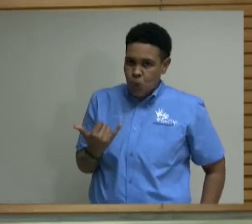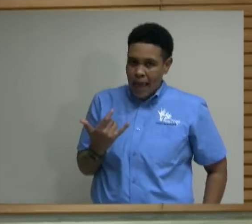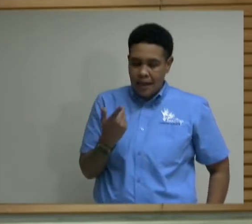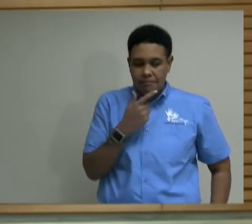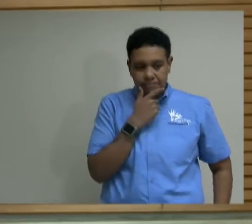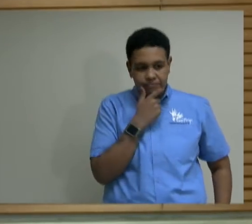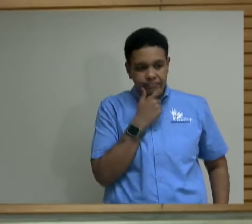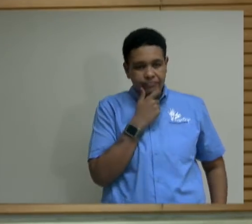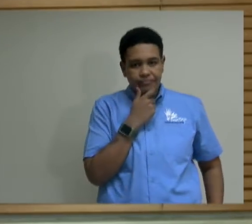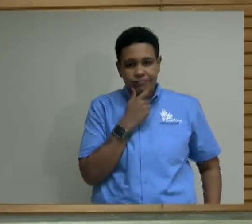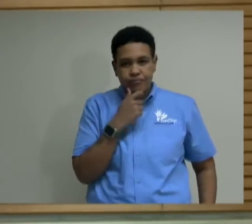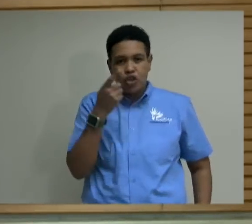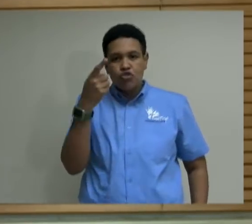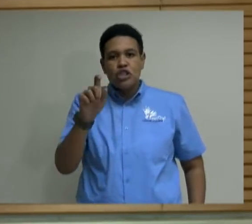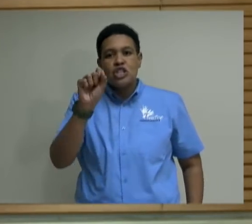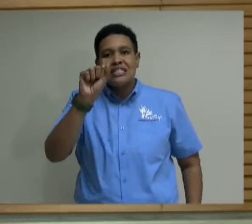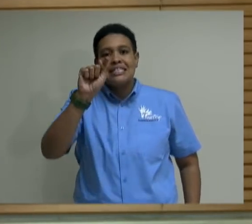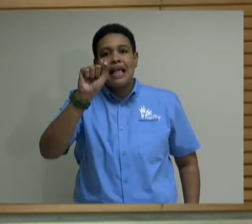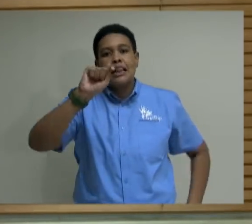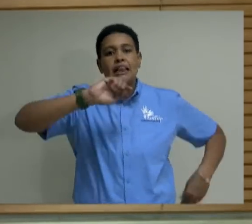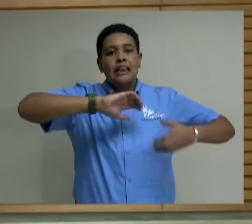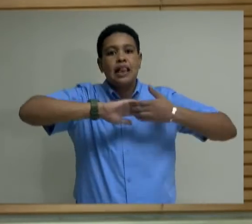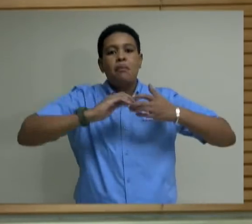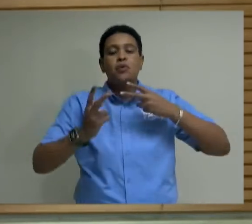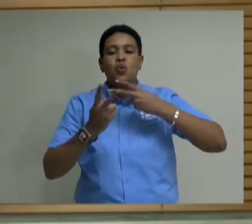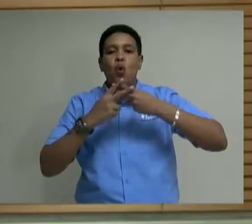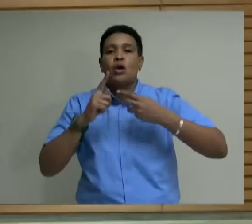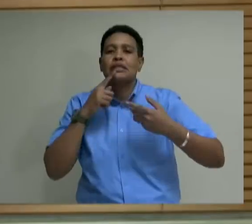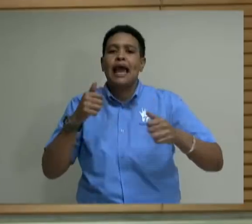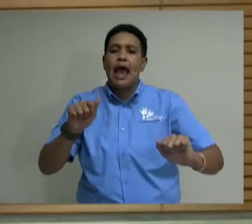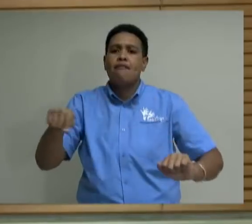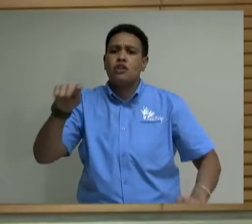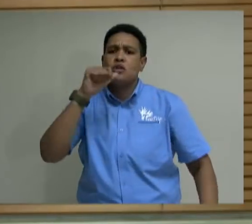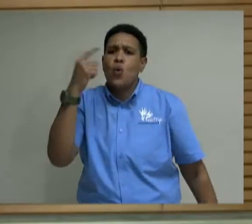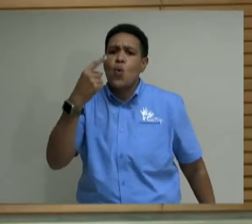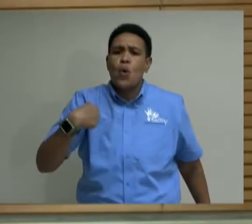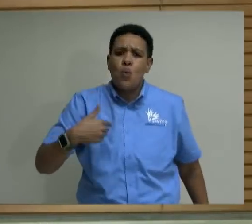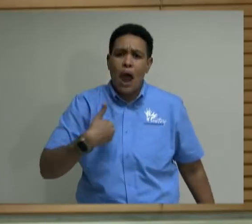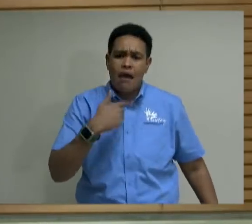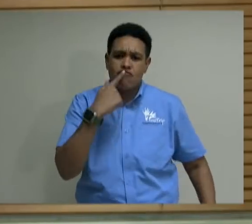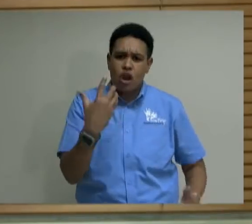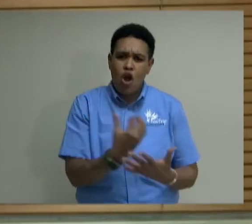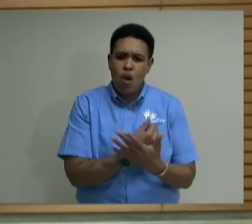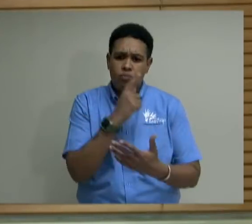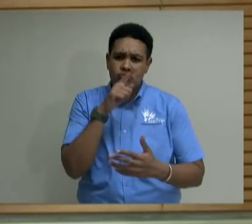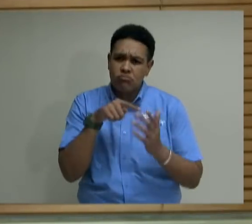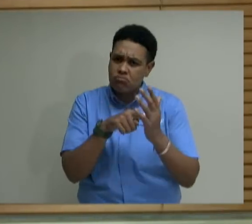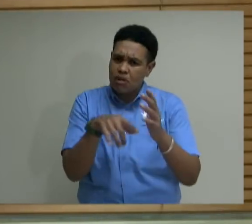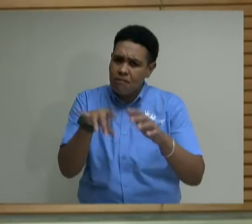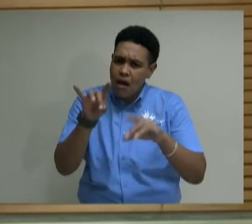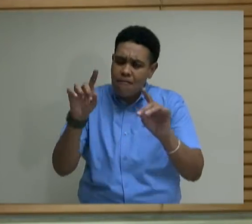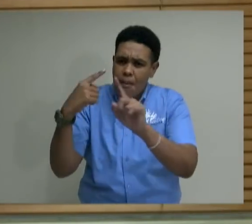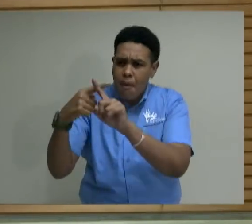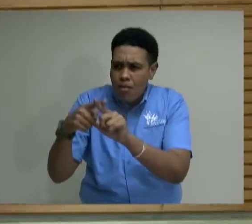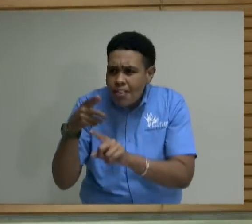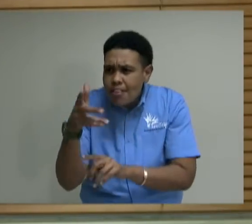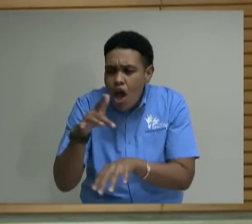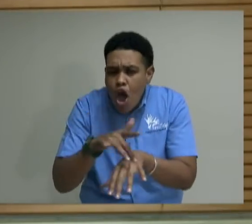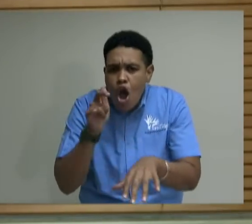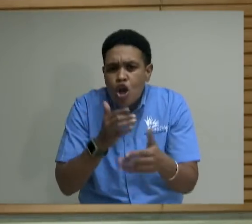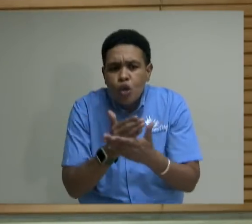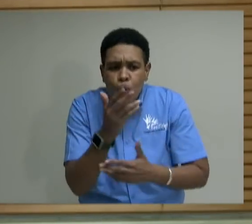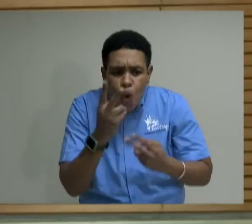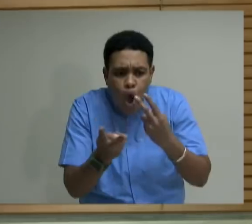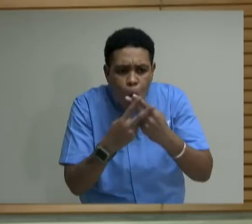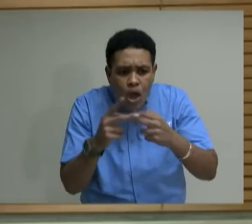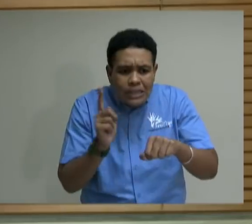The results of the St. Thomas quarantine efforts, not only do we have the opportunity to detect positive cases early through the